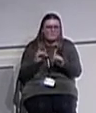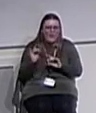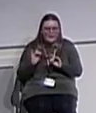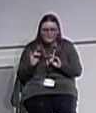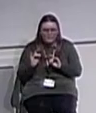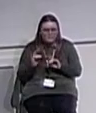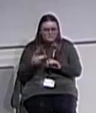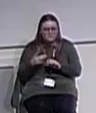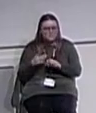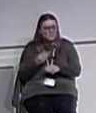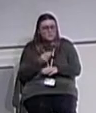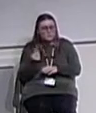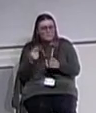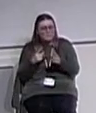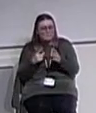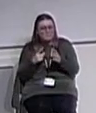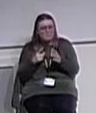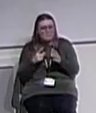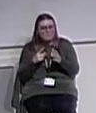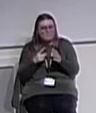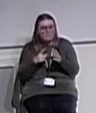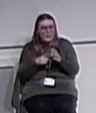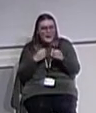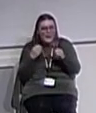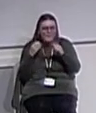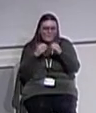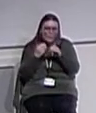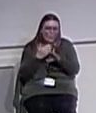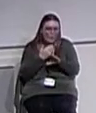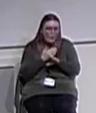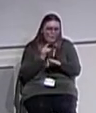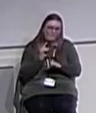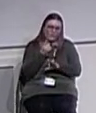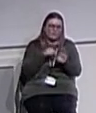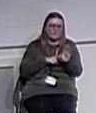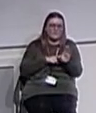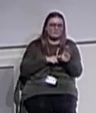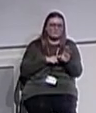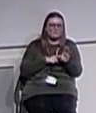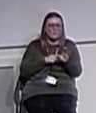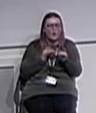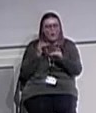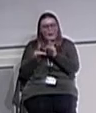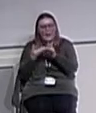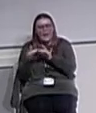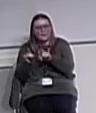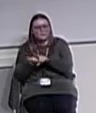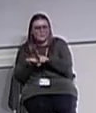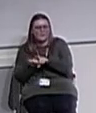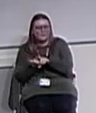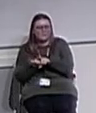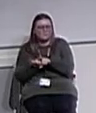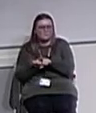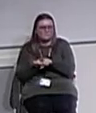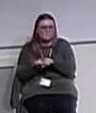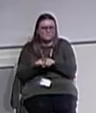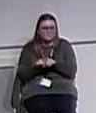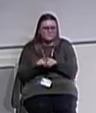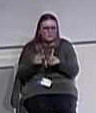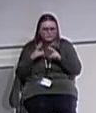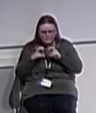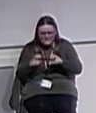some lab work in first year, and we'll also have some online practicals as well. Research is all about looking at data. What does it mean?